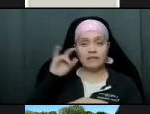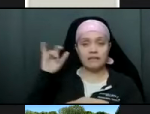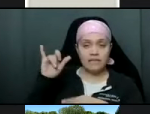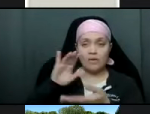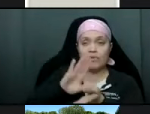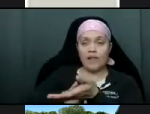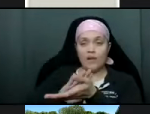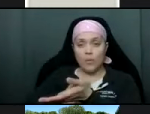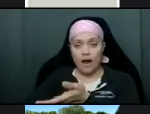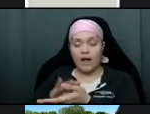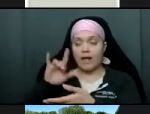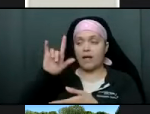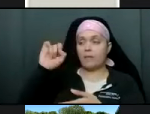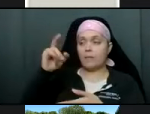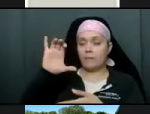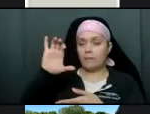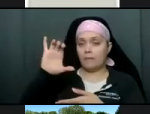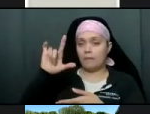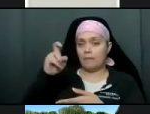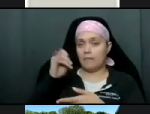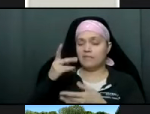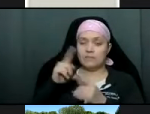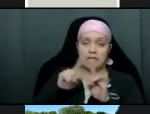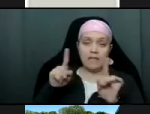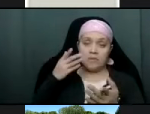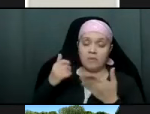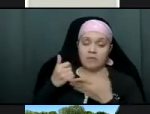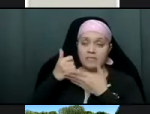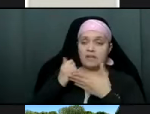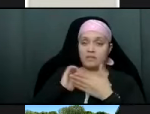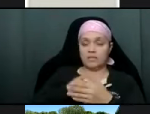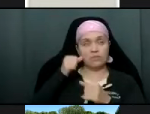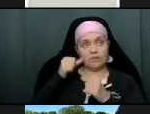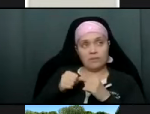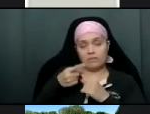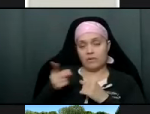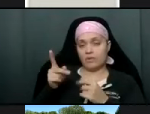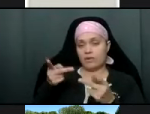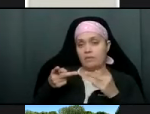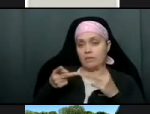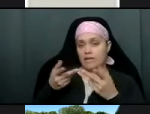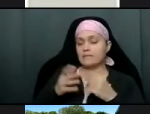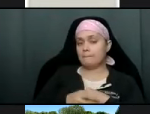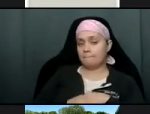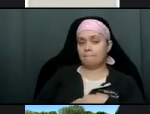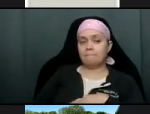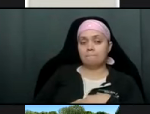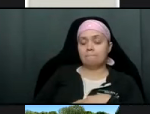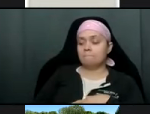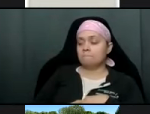something logical, something different to help us remember where the place is.